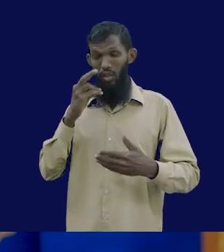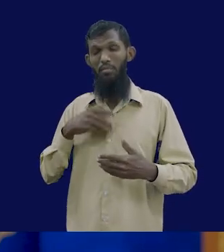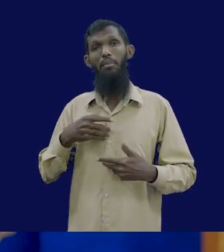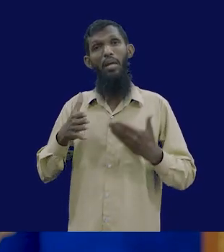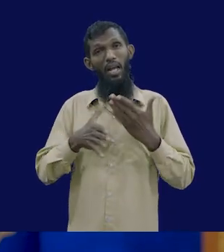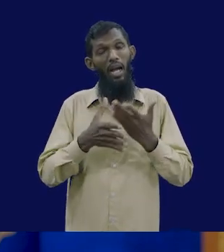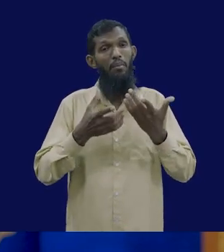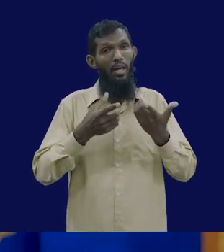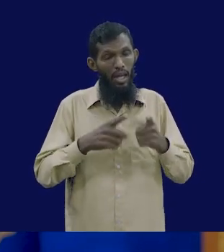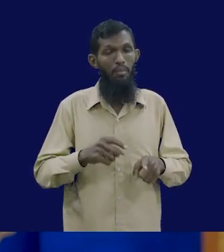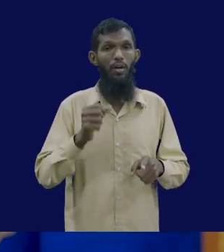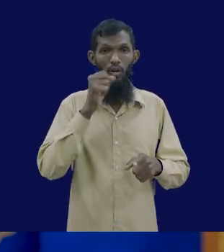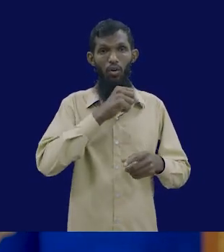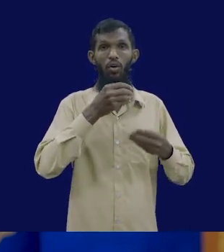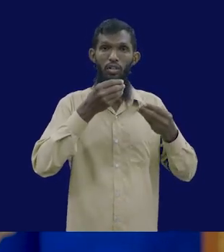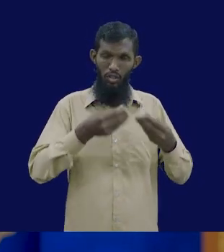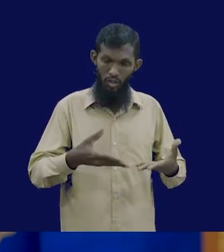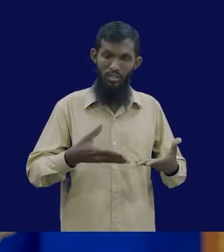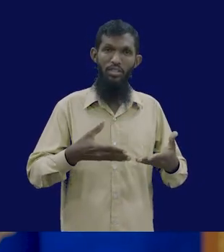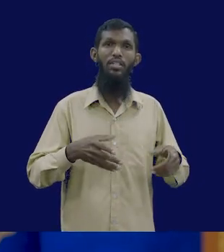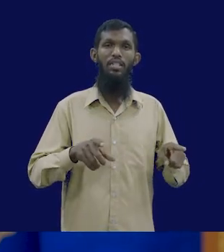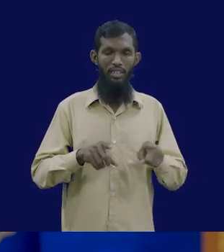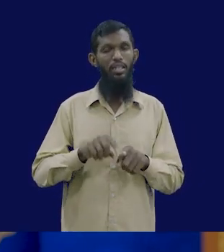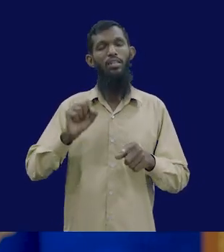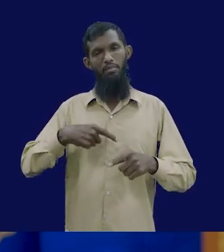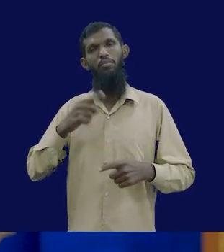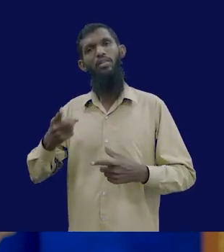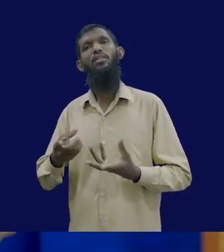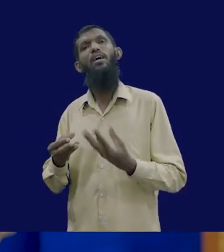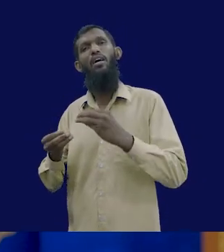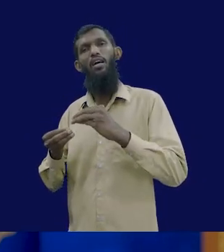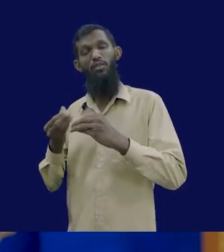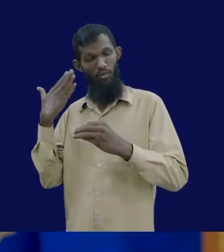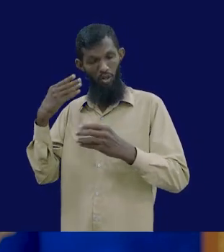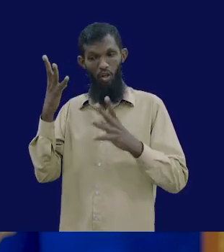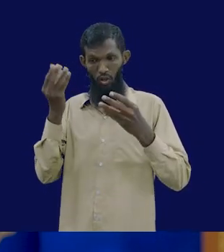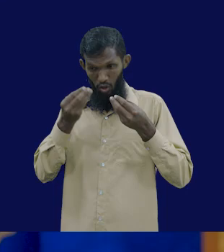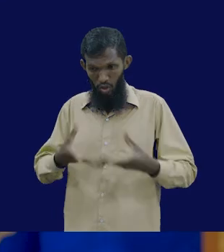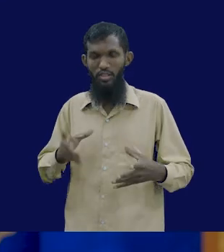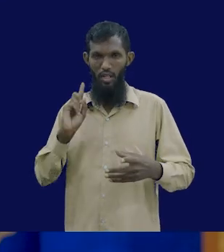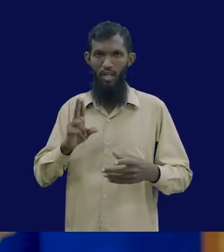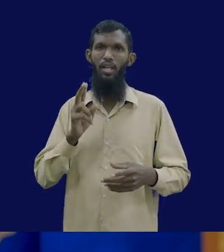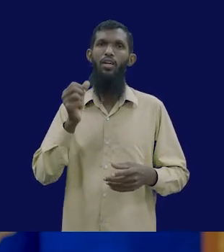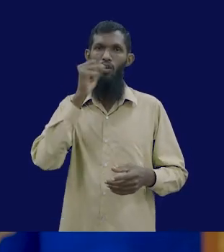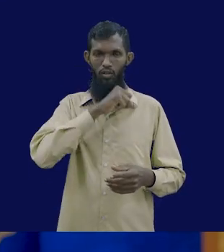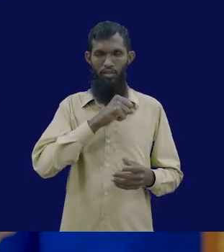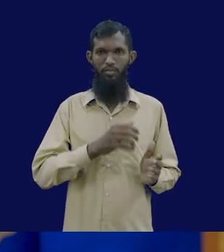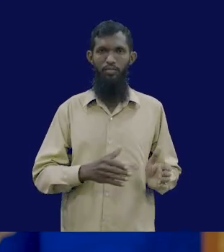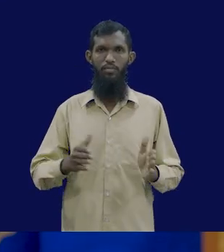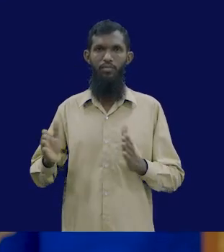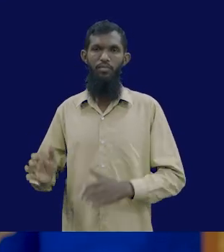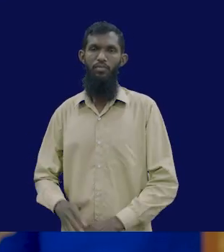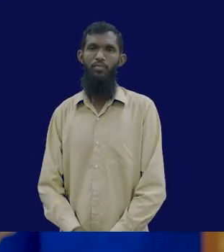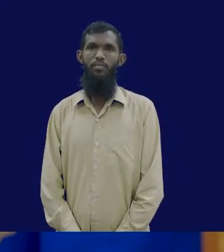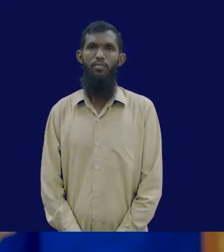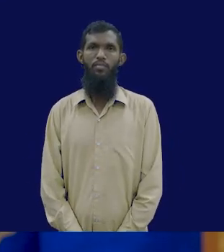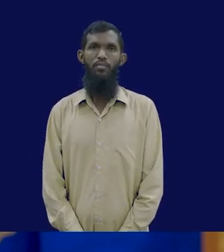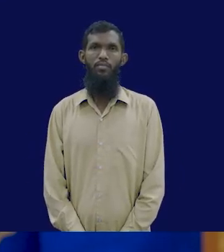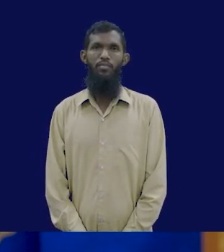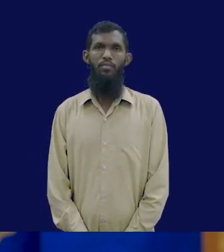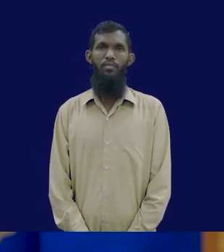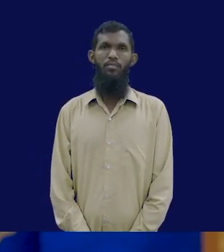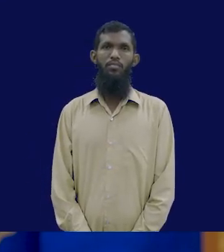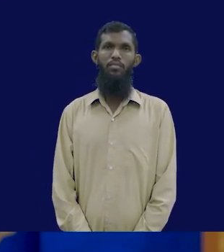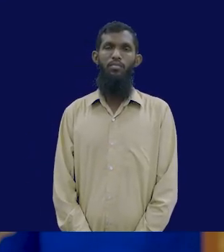is not obligatory by the consensus of the four school of thoughts that a person